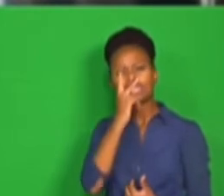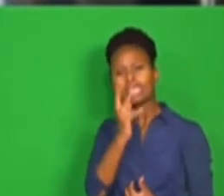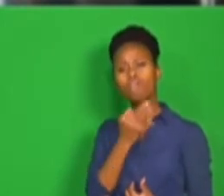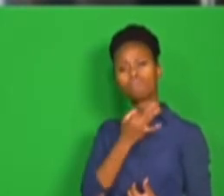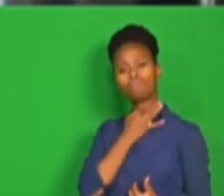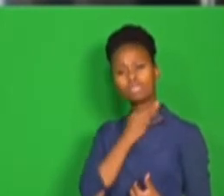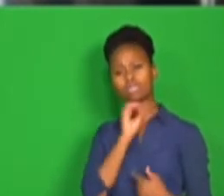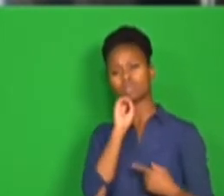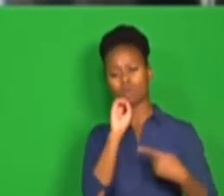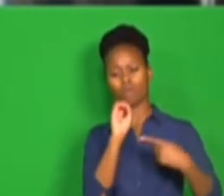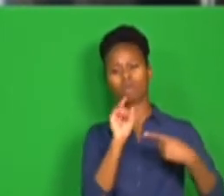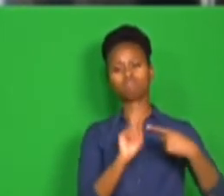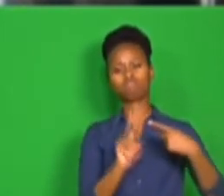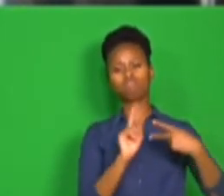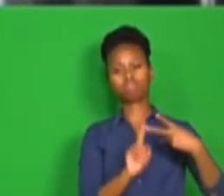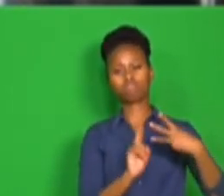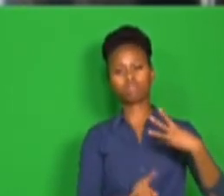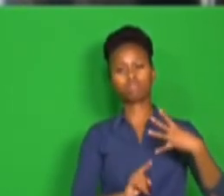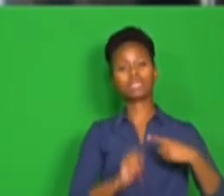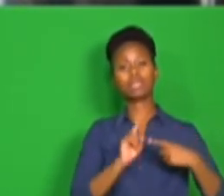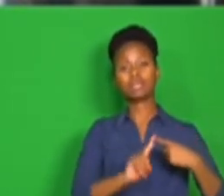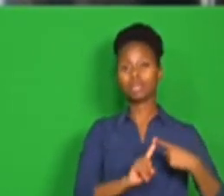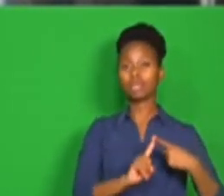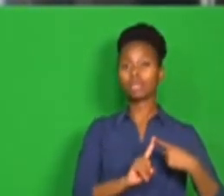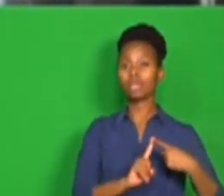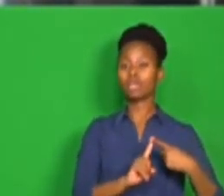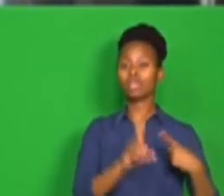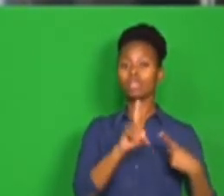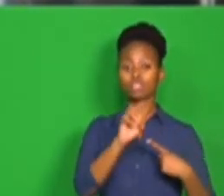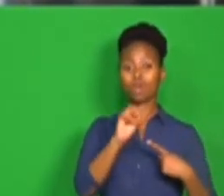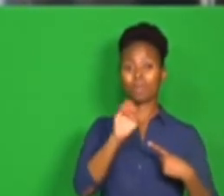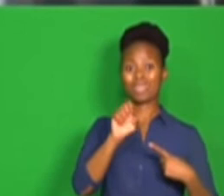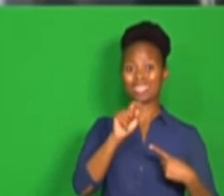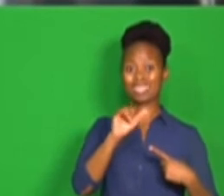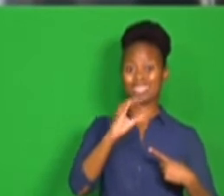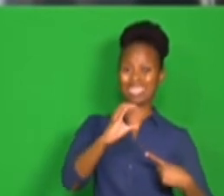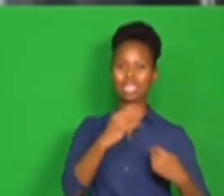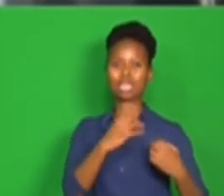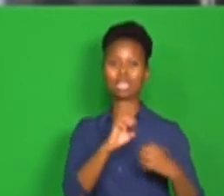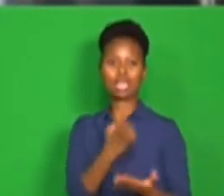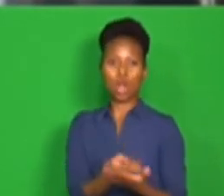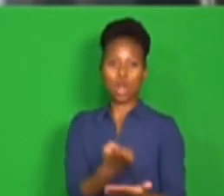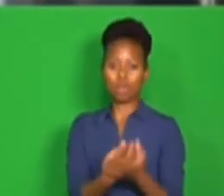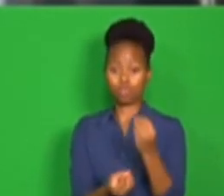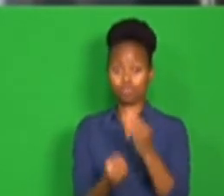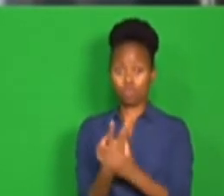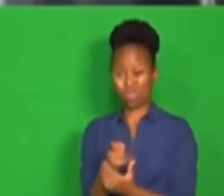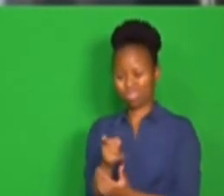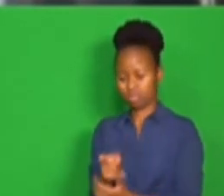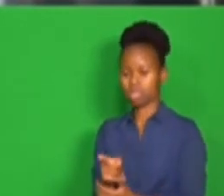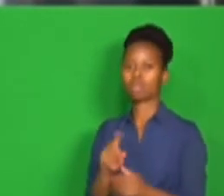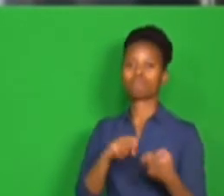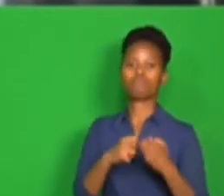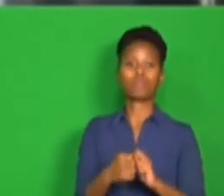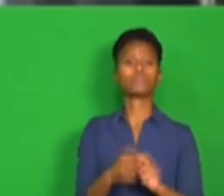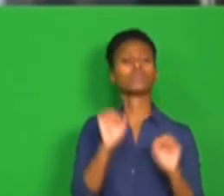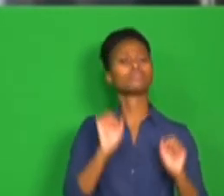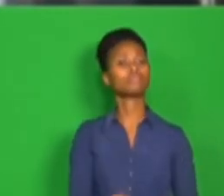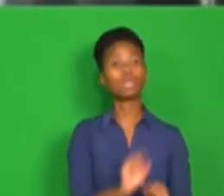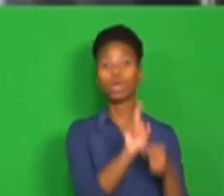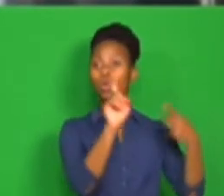to domestic economic growth as being balanced. That deals with all of those questions.